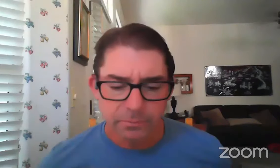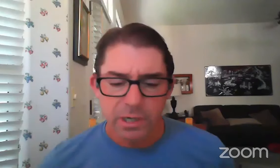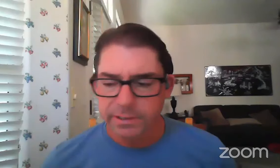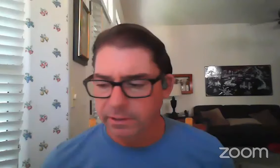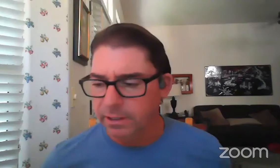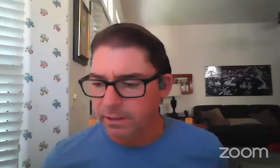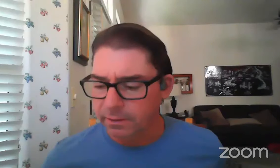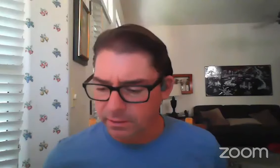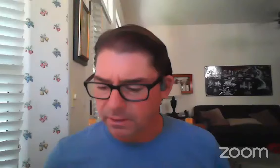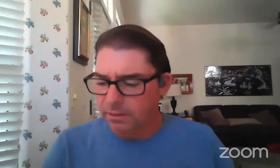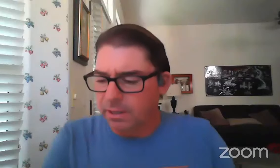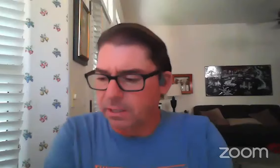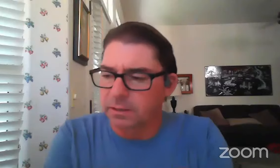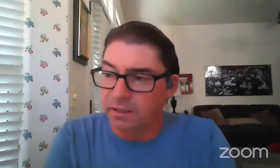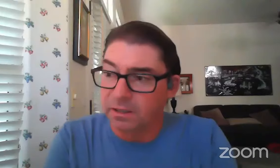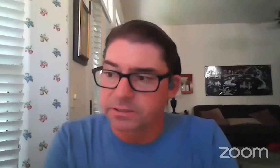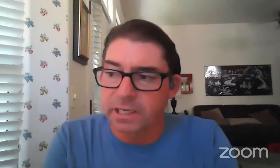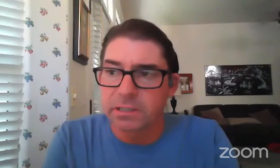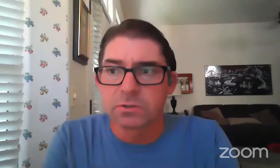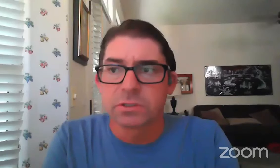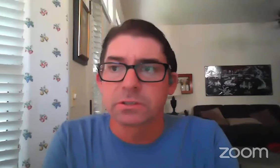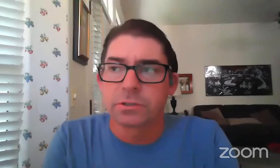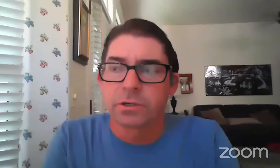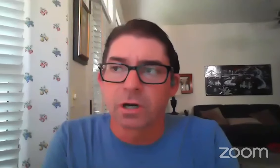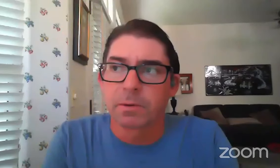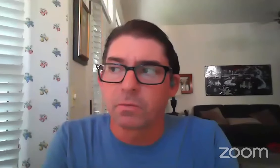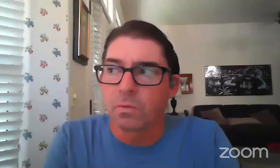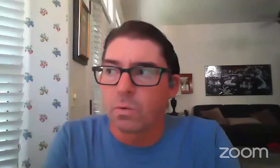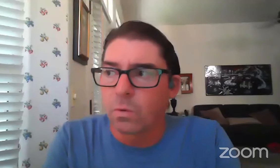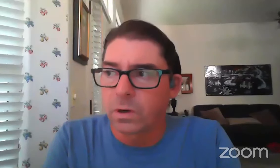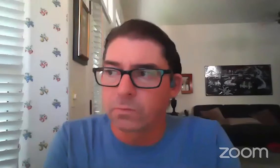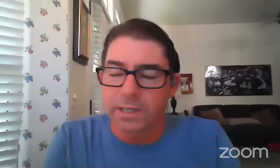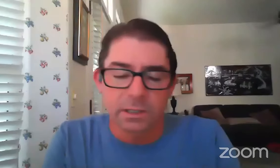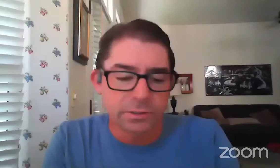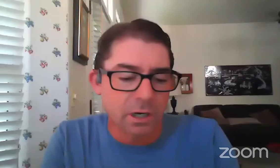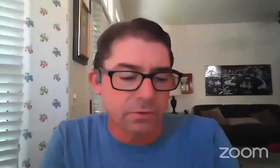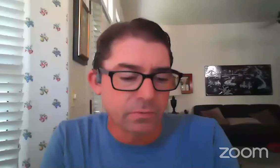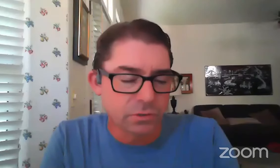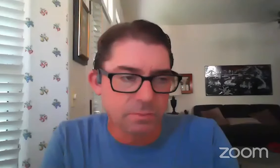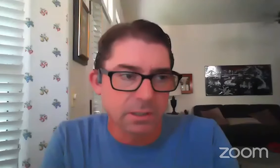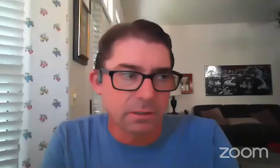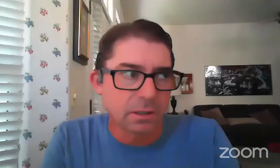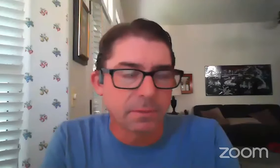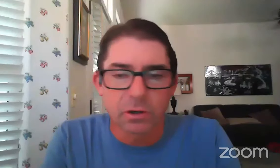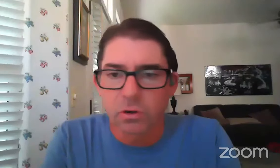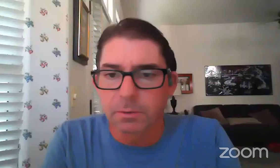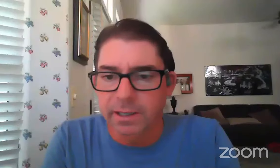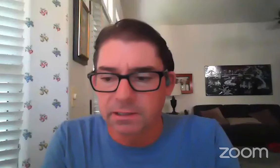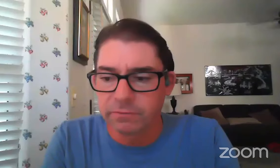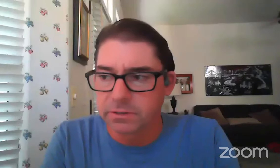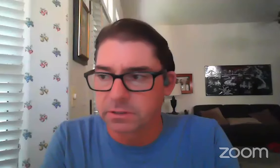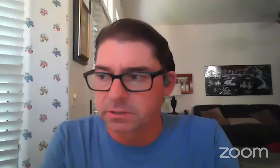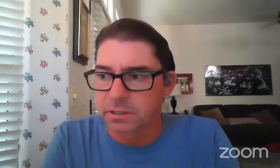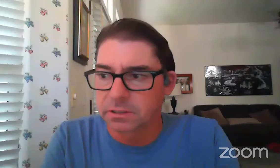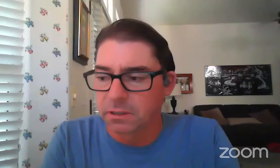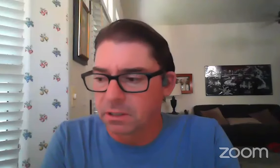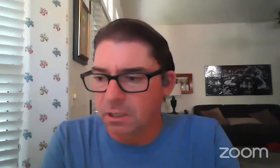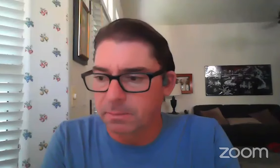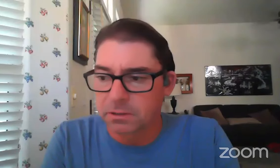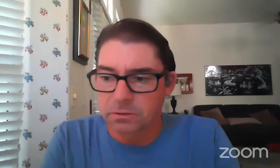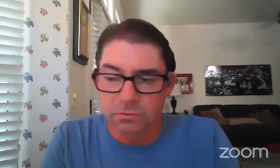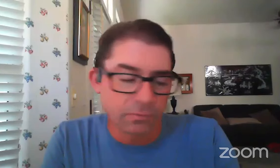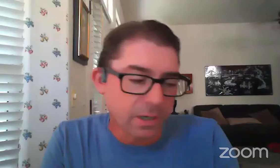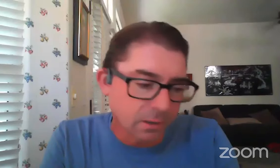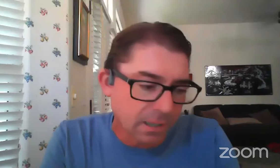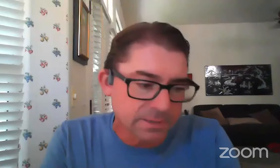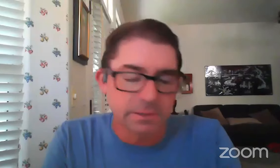There are some criteria that the state uses to determine when we can start resuming our normal activities, such as